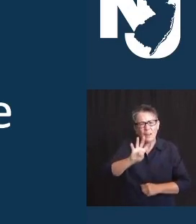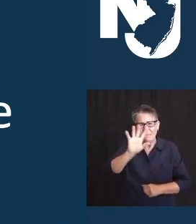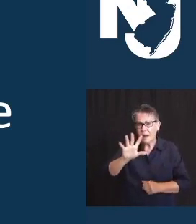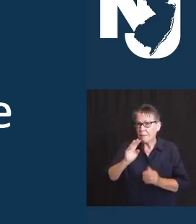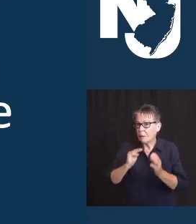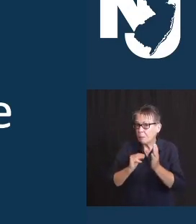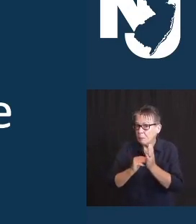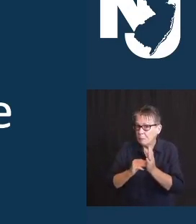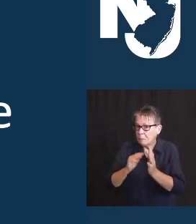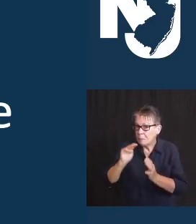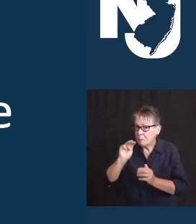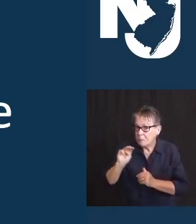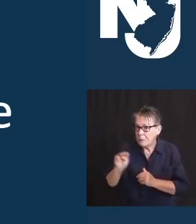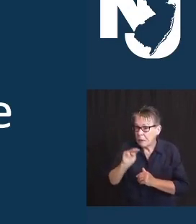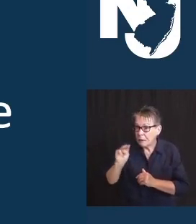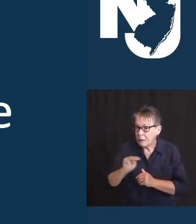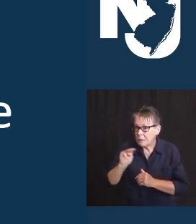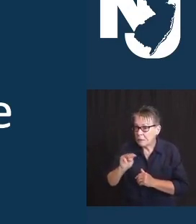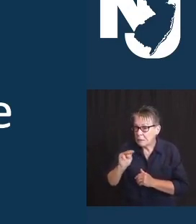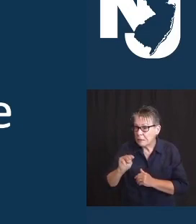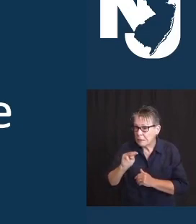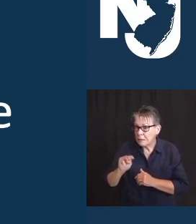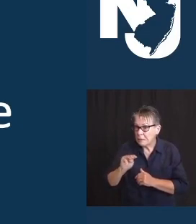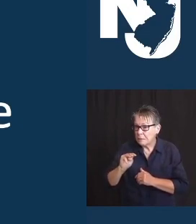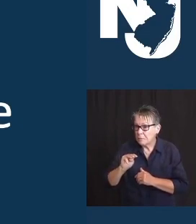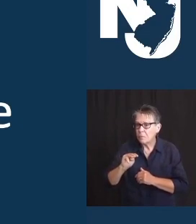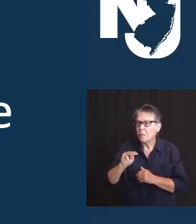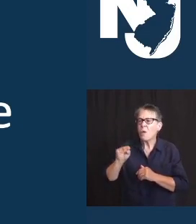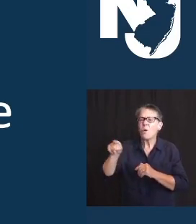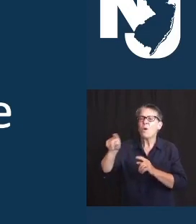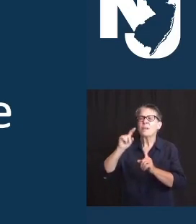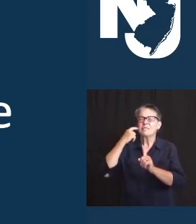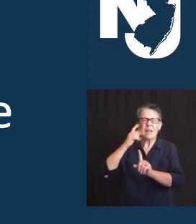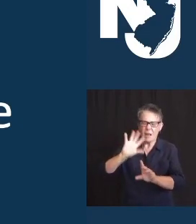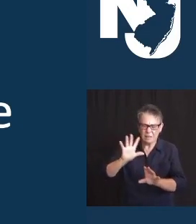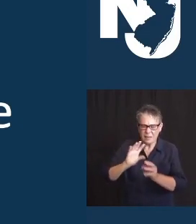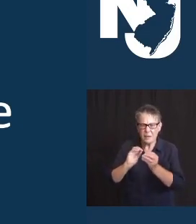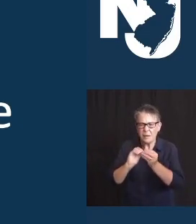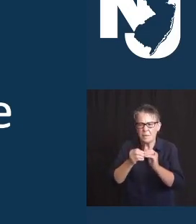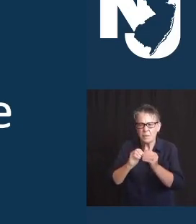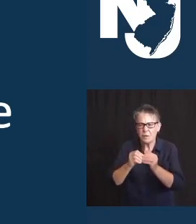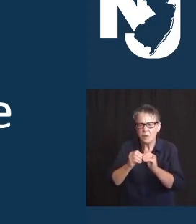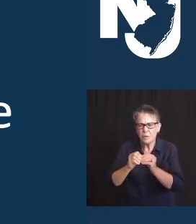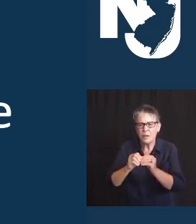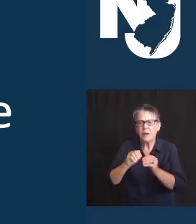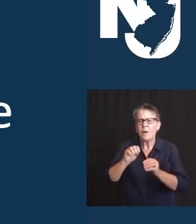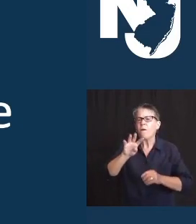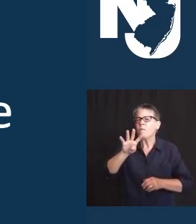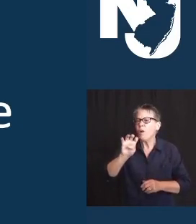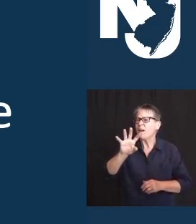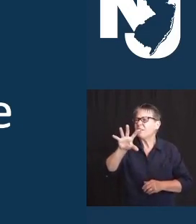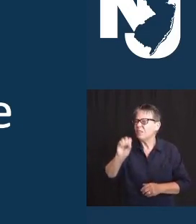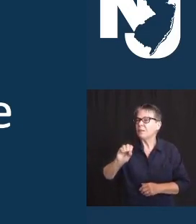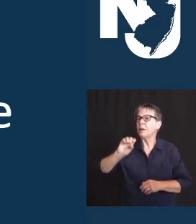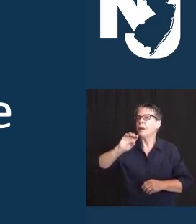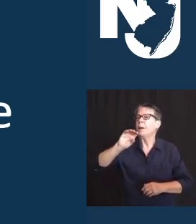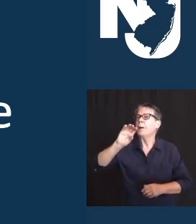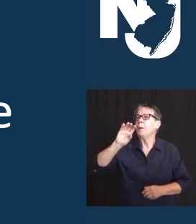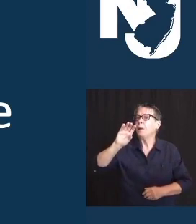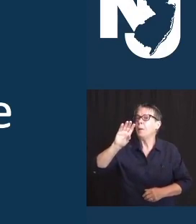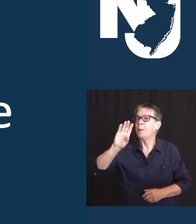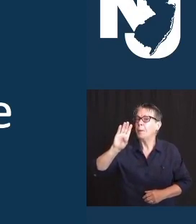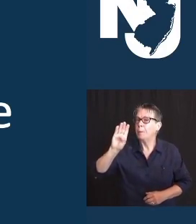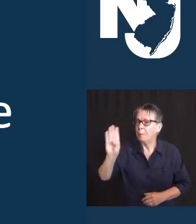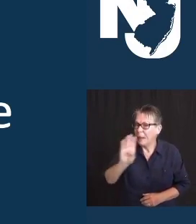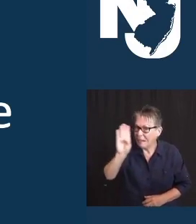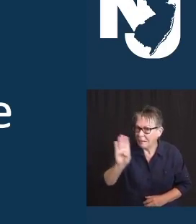billion over a decade, if you're counting at home. It's about making sure every family has healthy food to eat